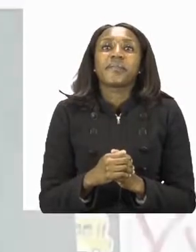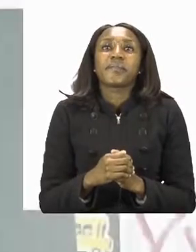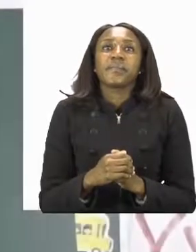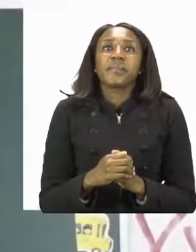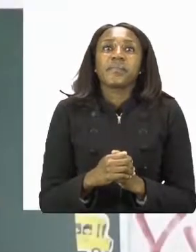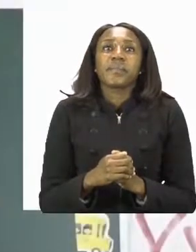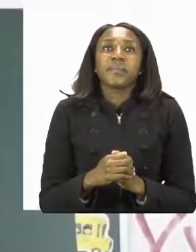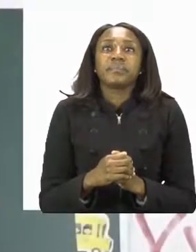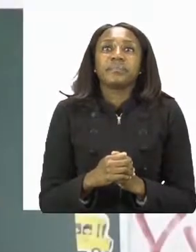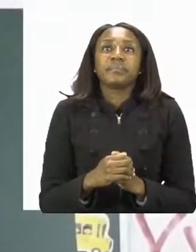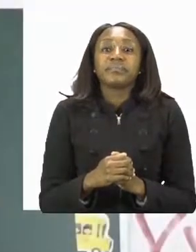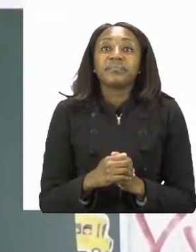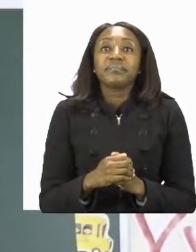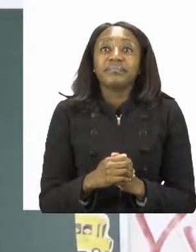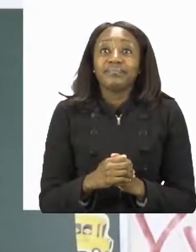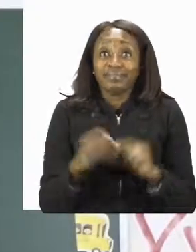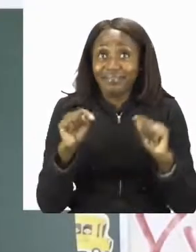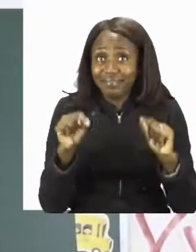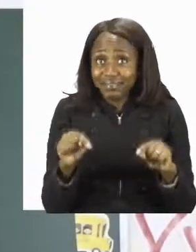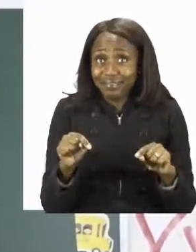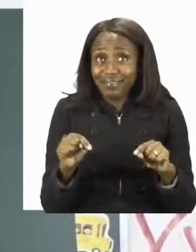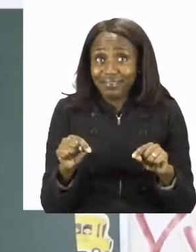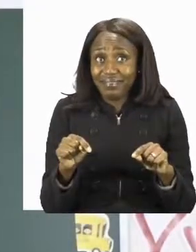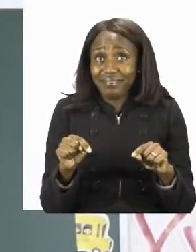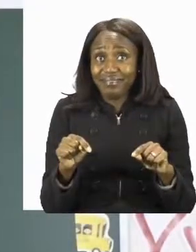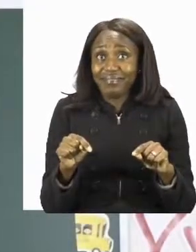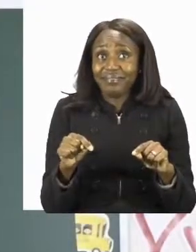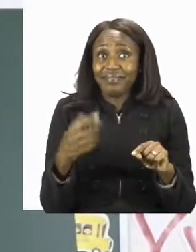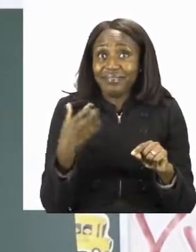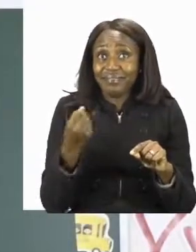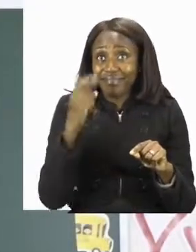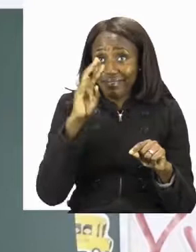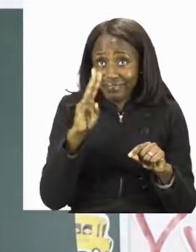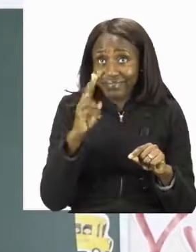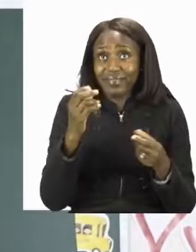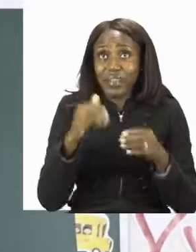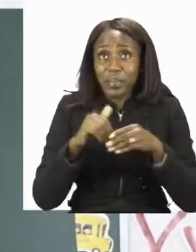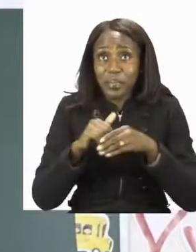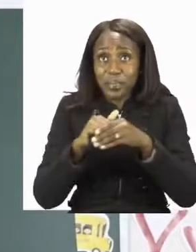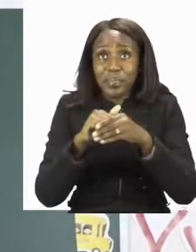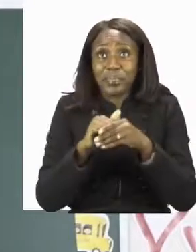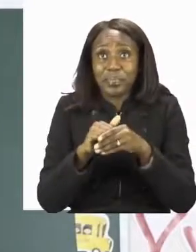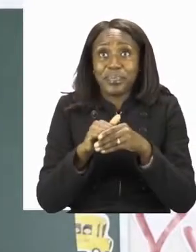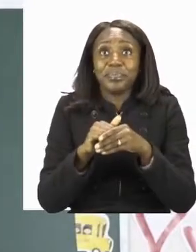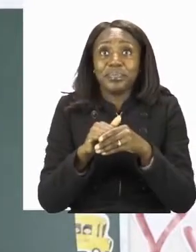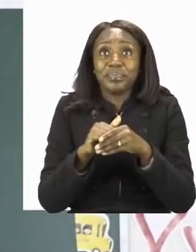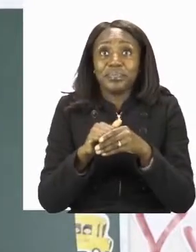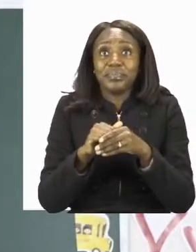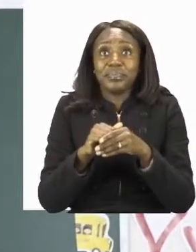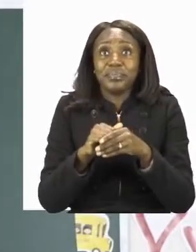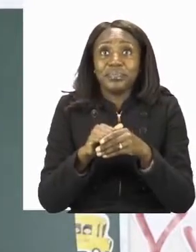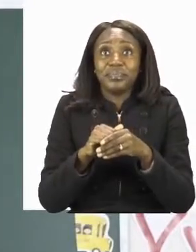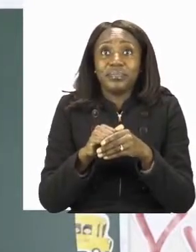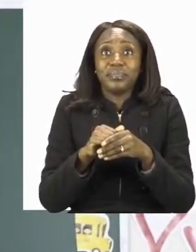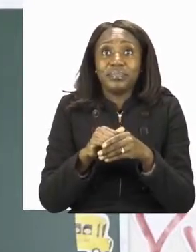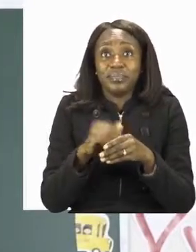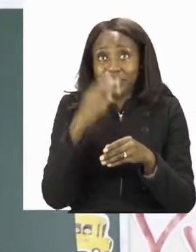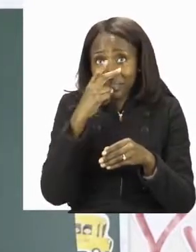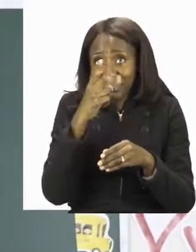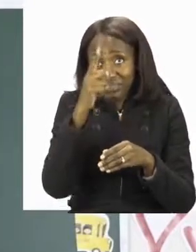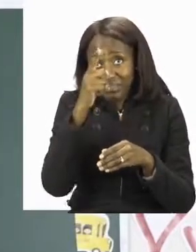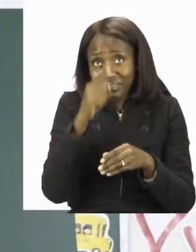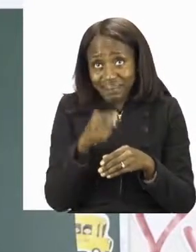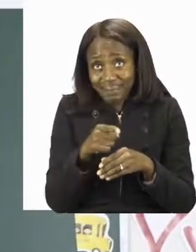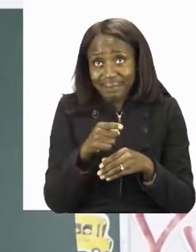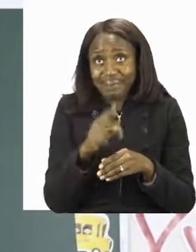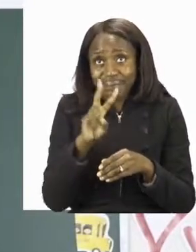board. Now, I have two different types of transport. One, two.